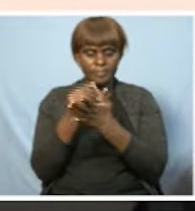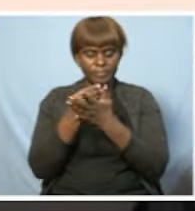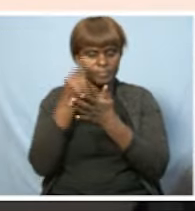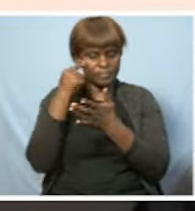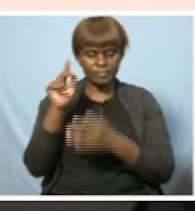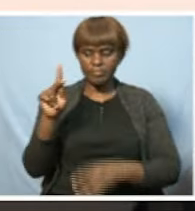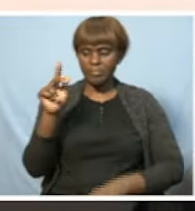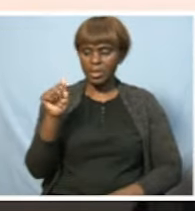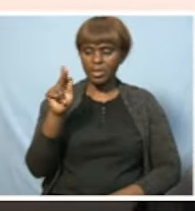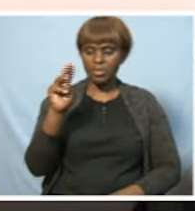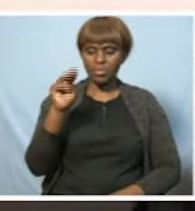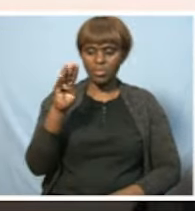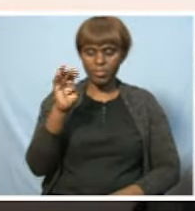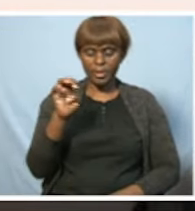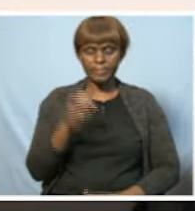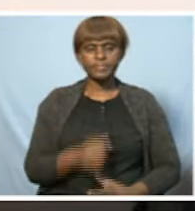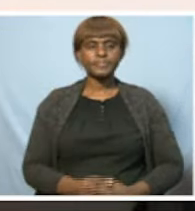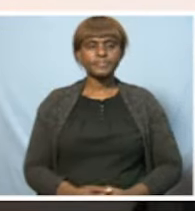Kaumbwe.